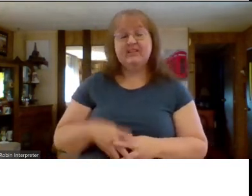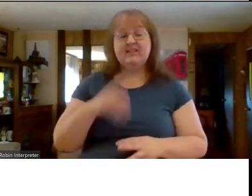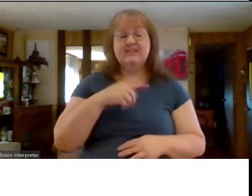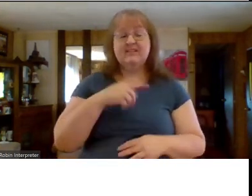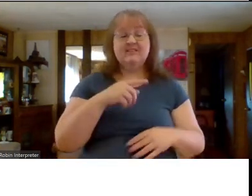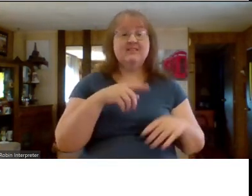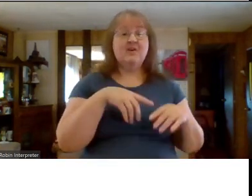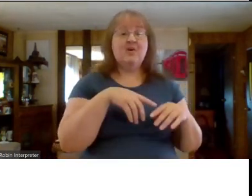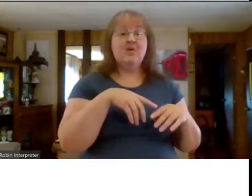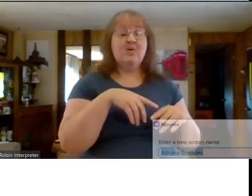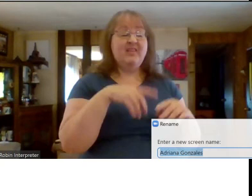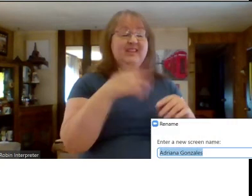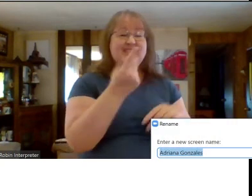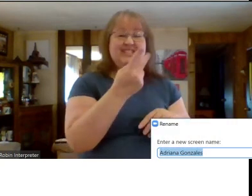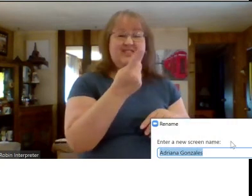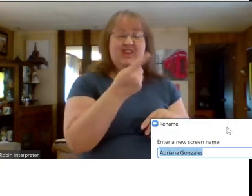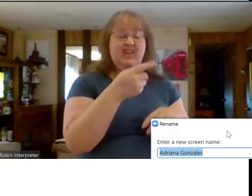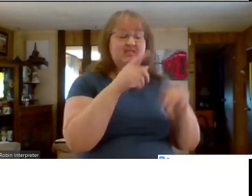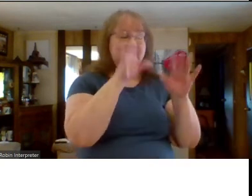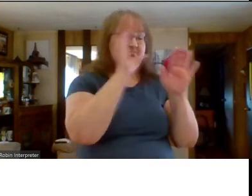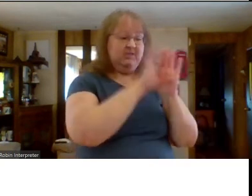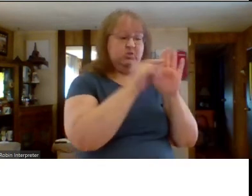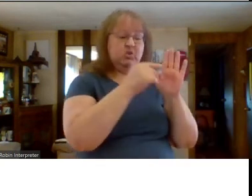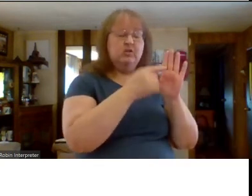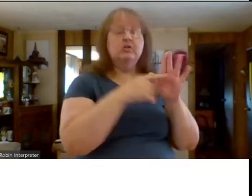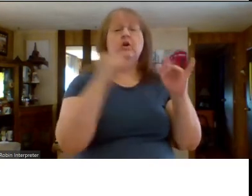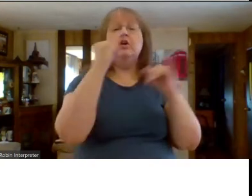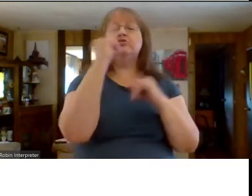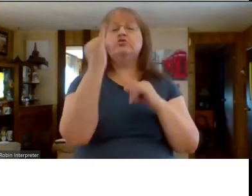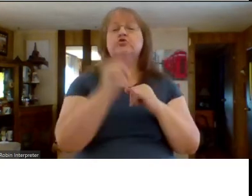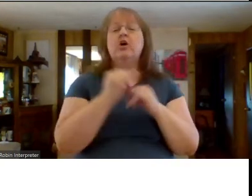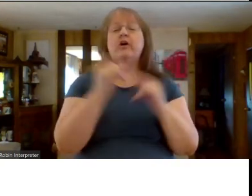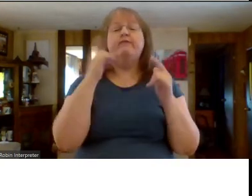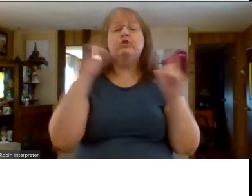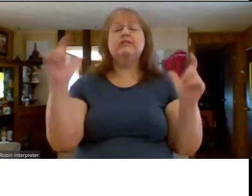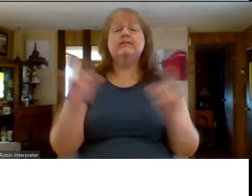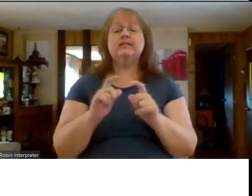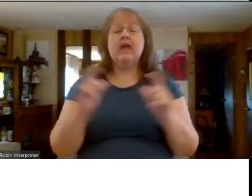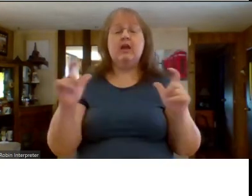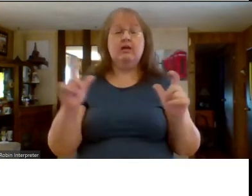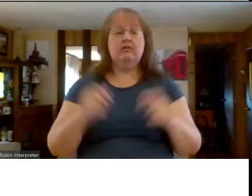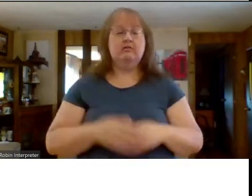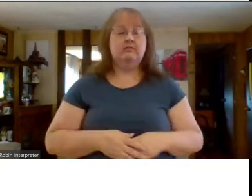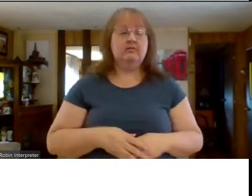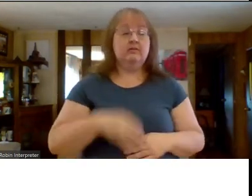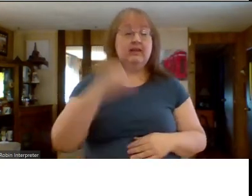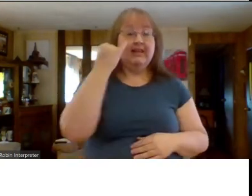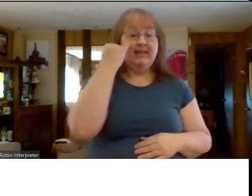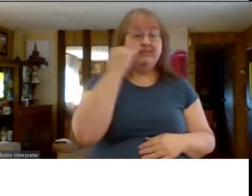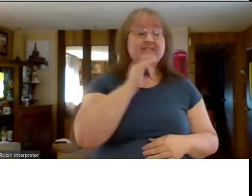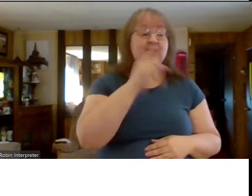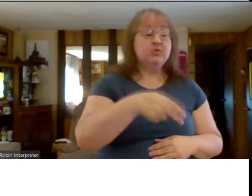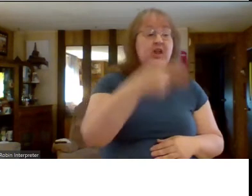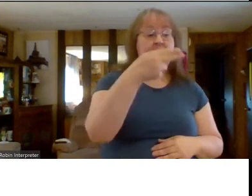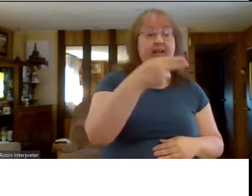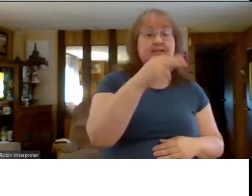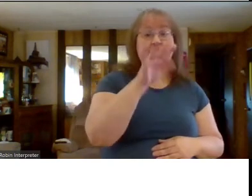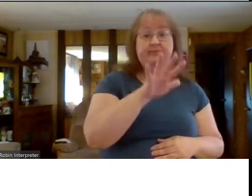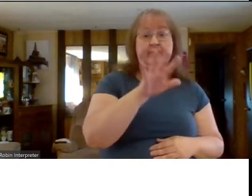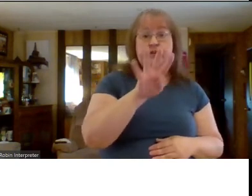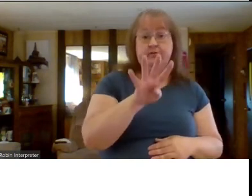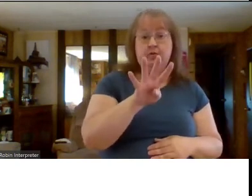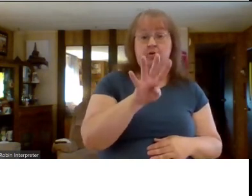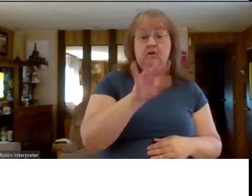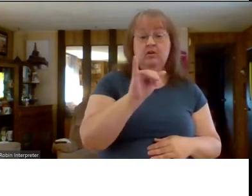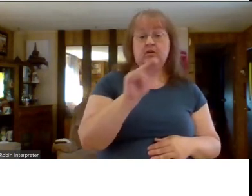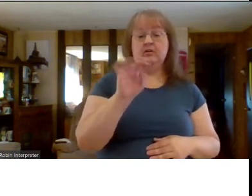All right, so it says the catalog sketch of this TV is drawn to scale. Okay. If the actual height of the